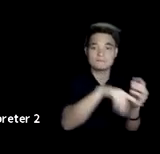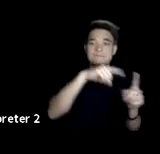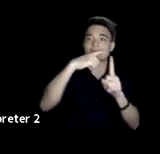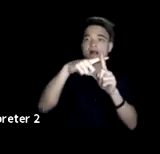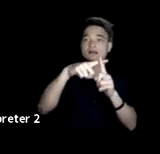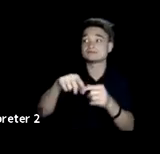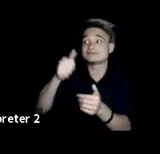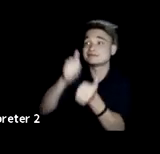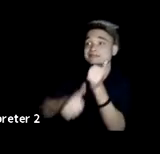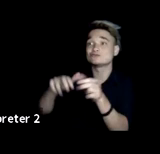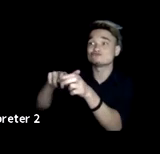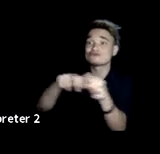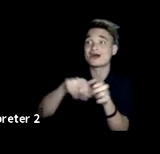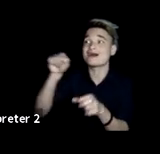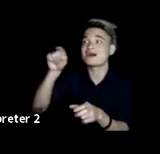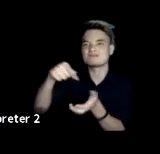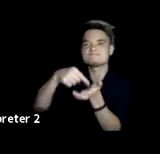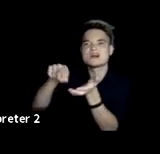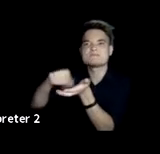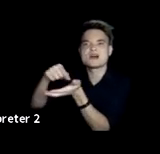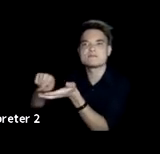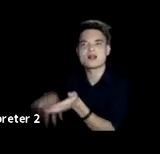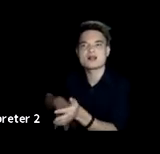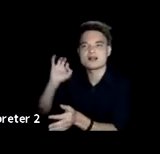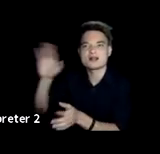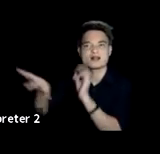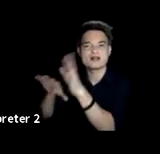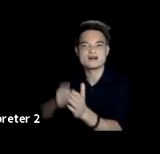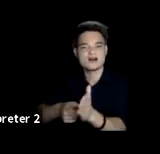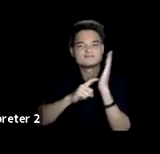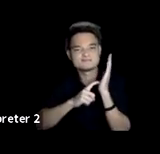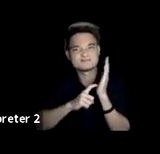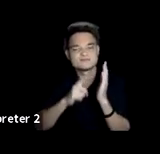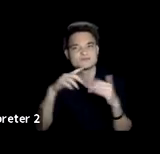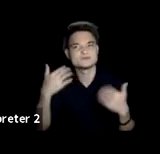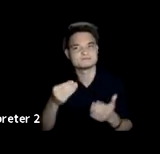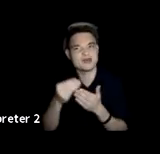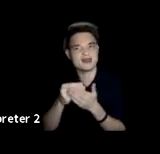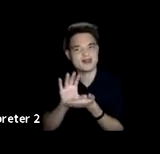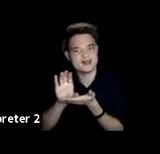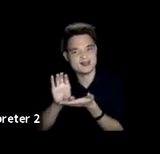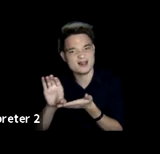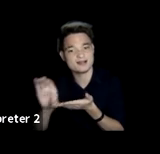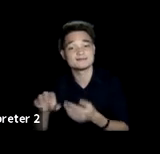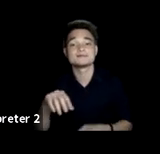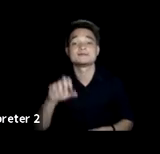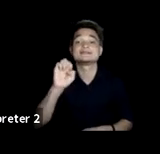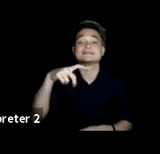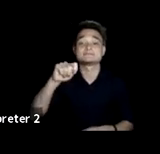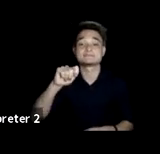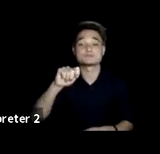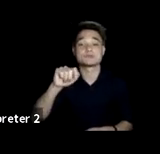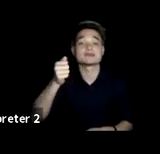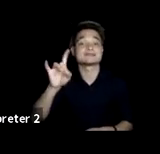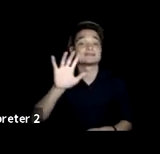attraction. Woo! Here's a crazy fact. On September 8th, 1955,